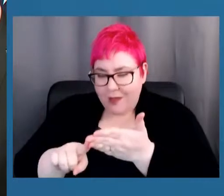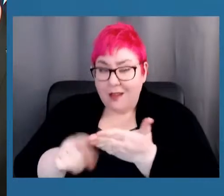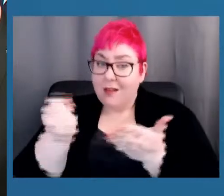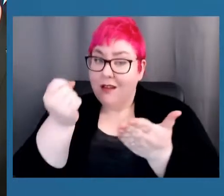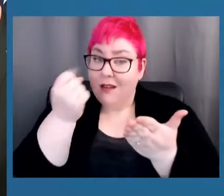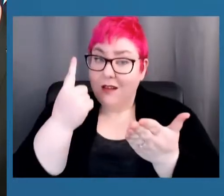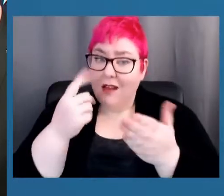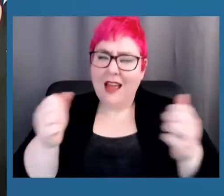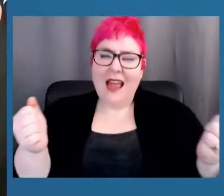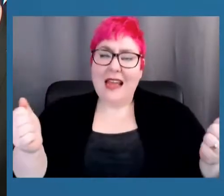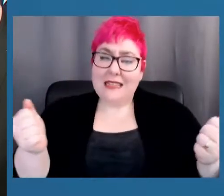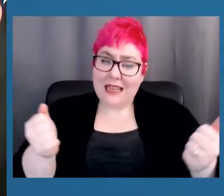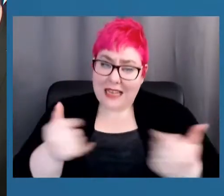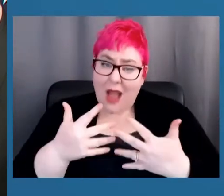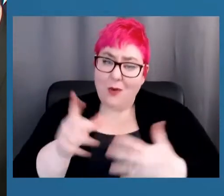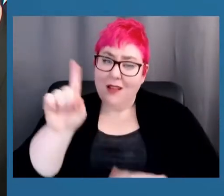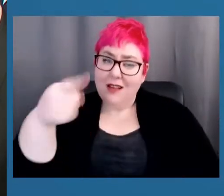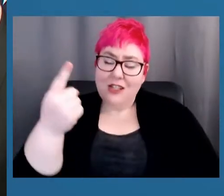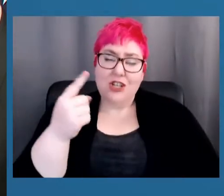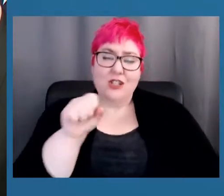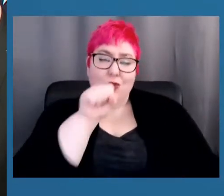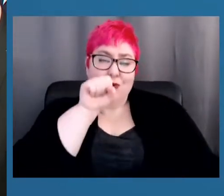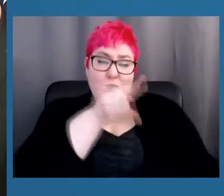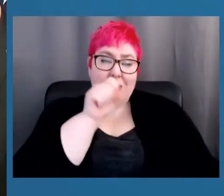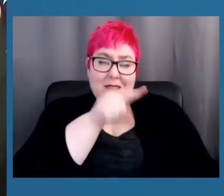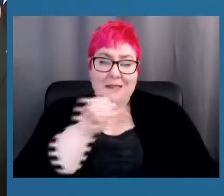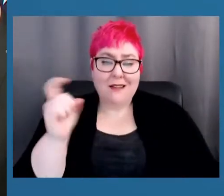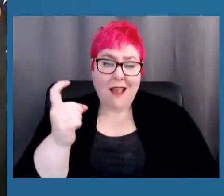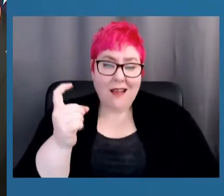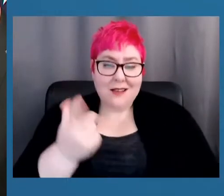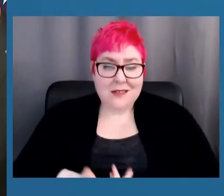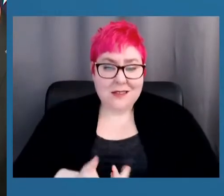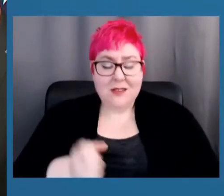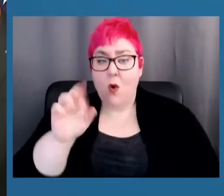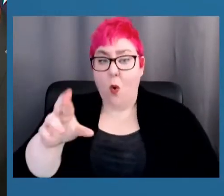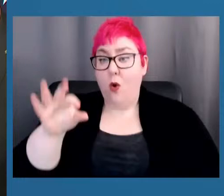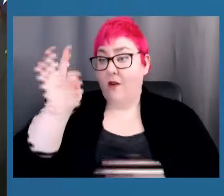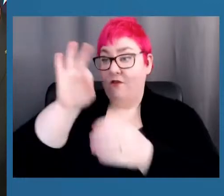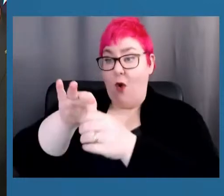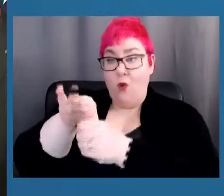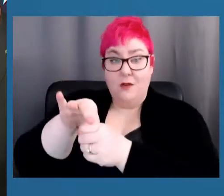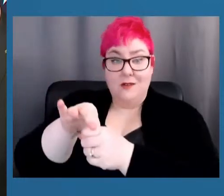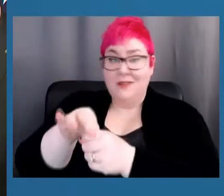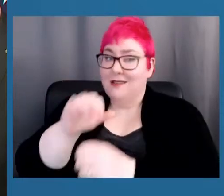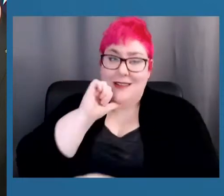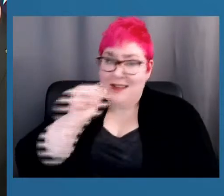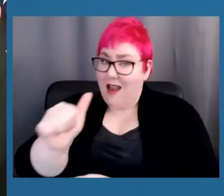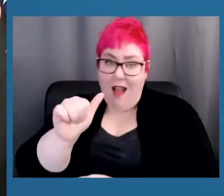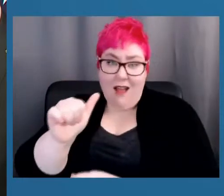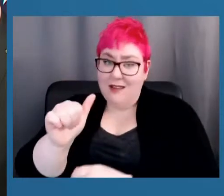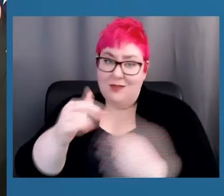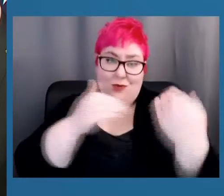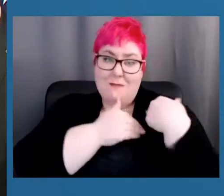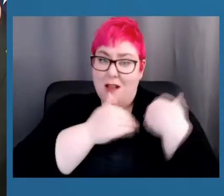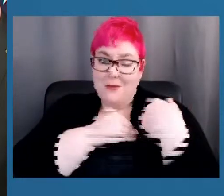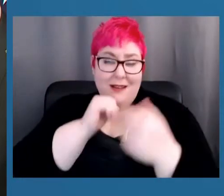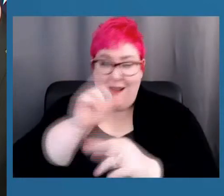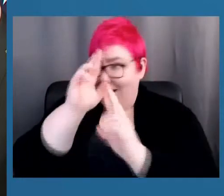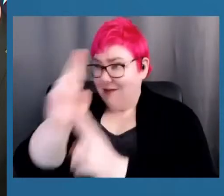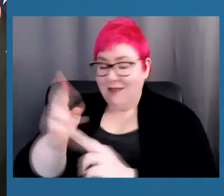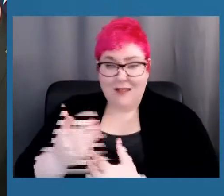by just tweeting on X or voting irresponsibly from all the way in